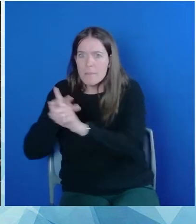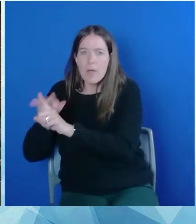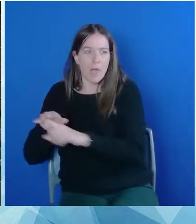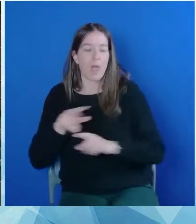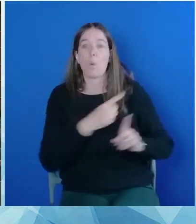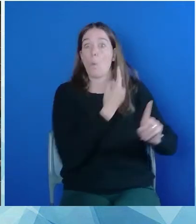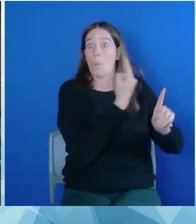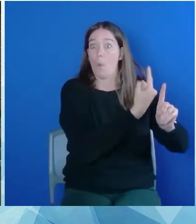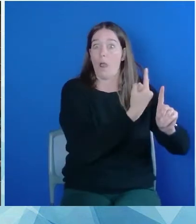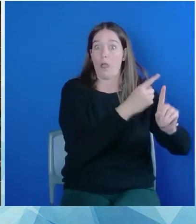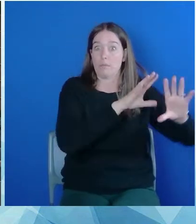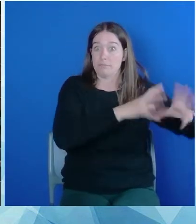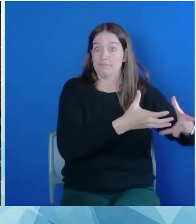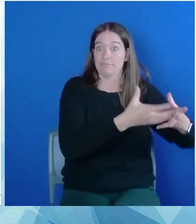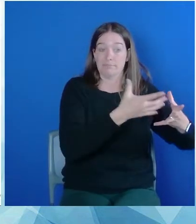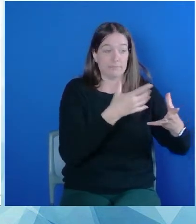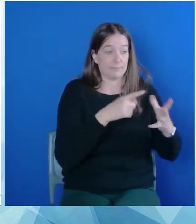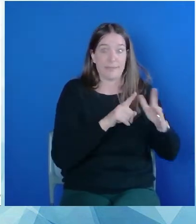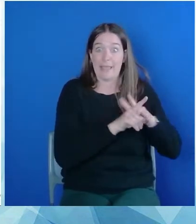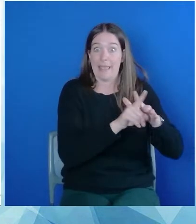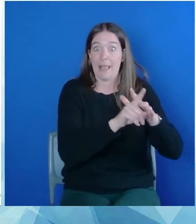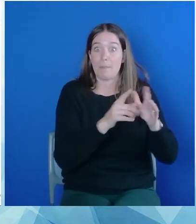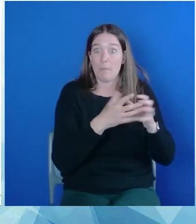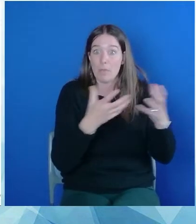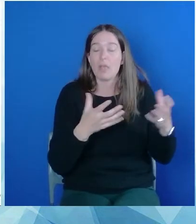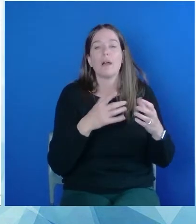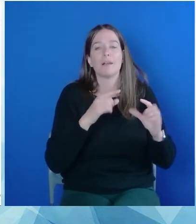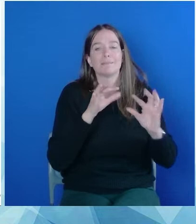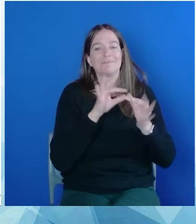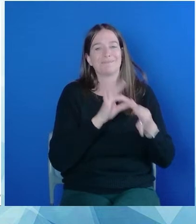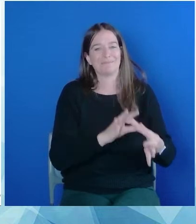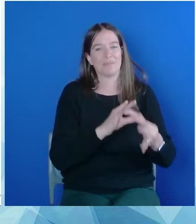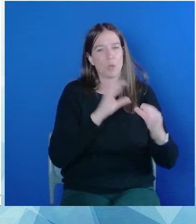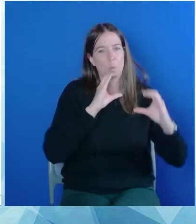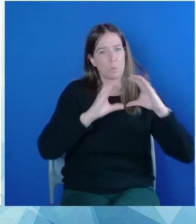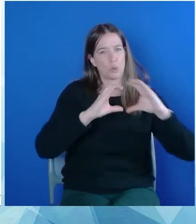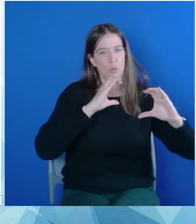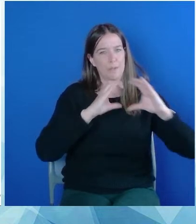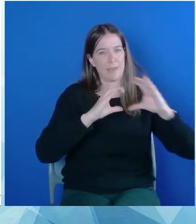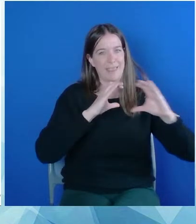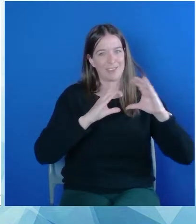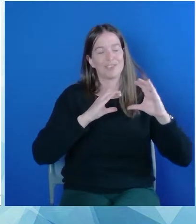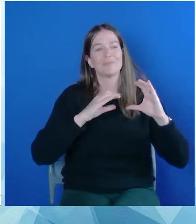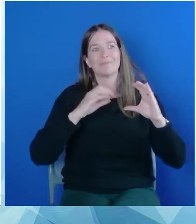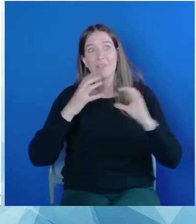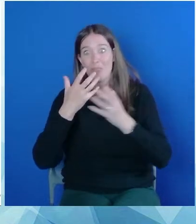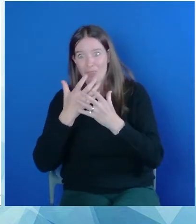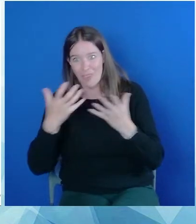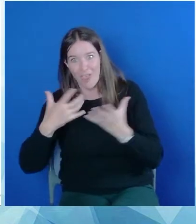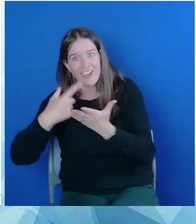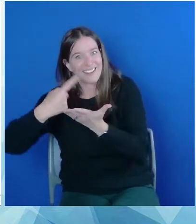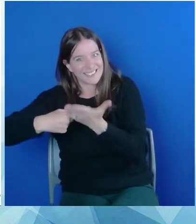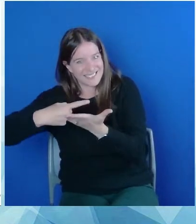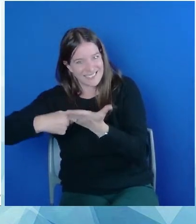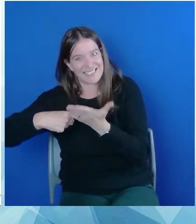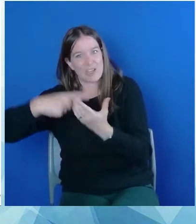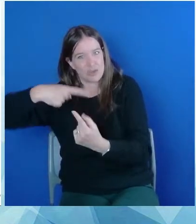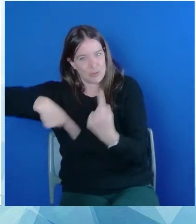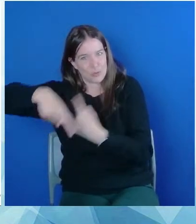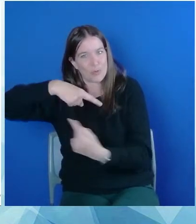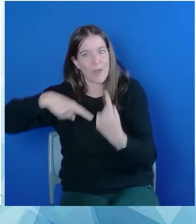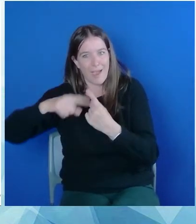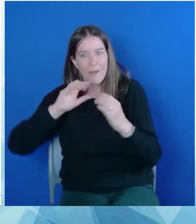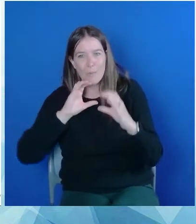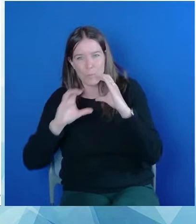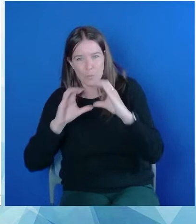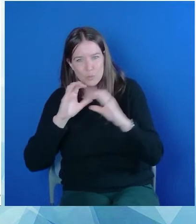communication. We've heard that a lot this evening. And so I recognize that as well, even in the small